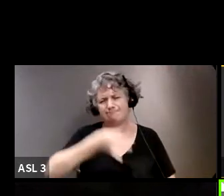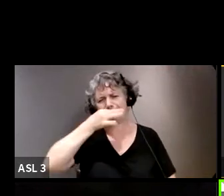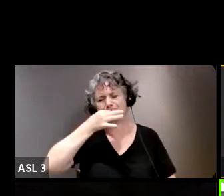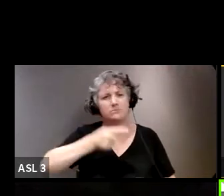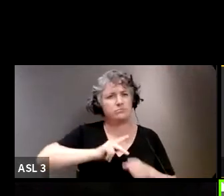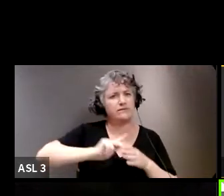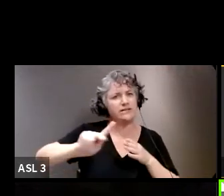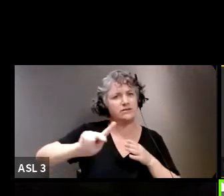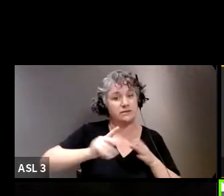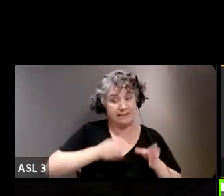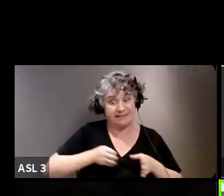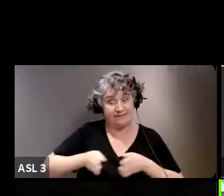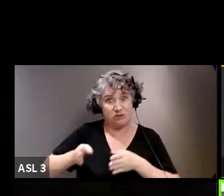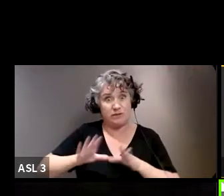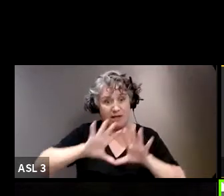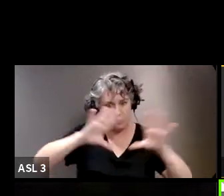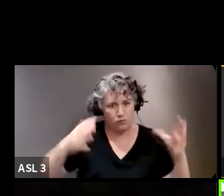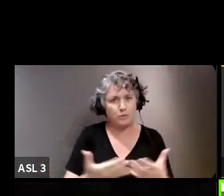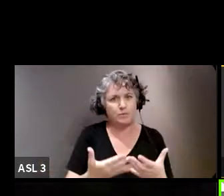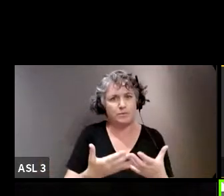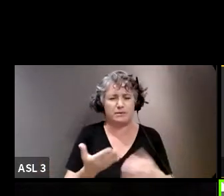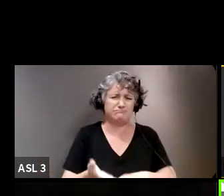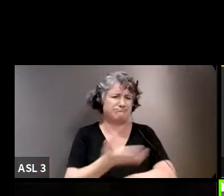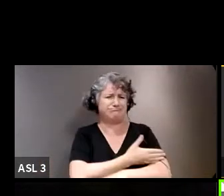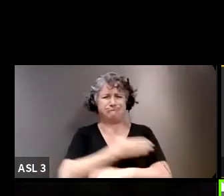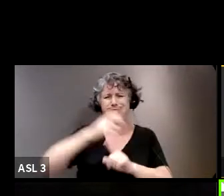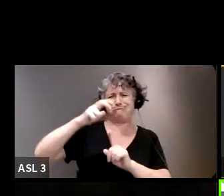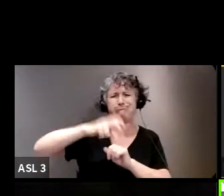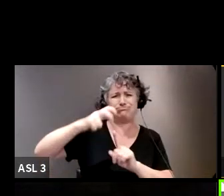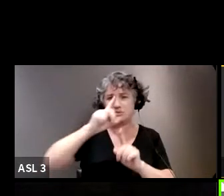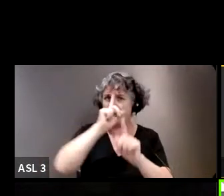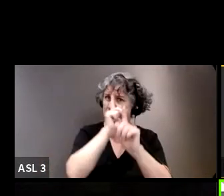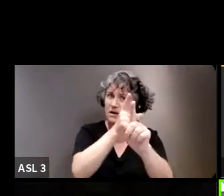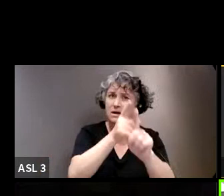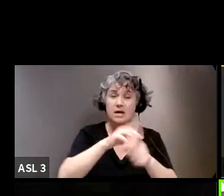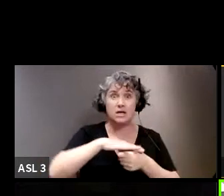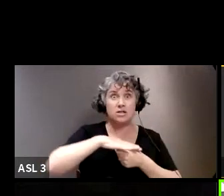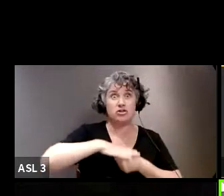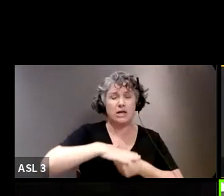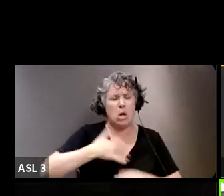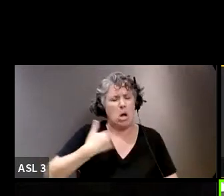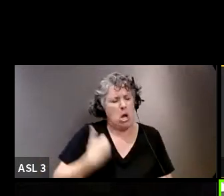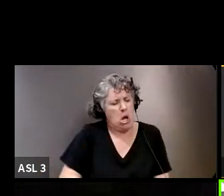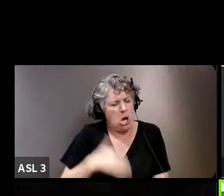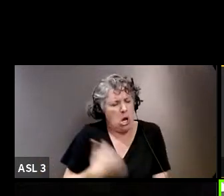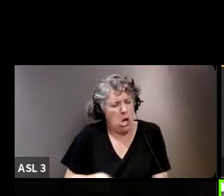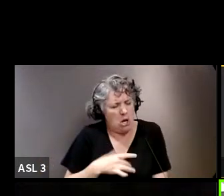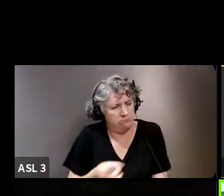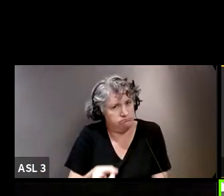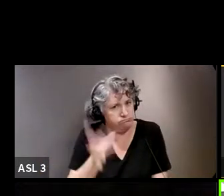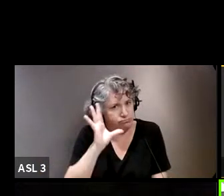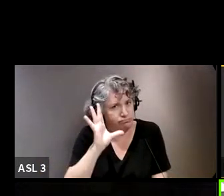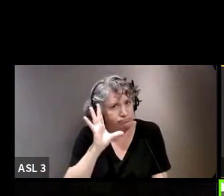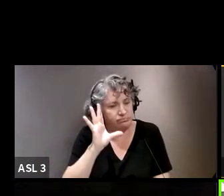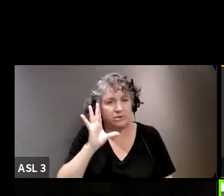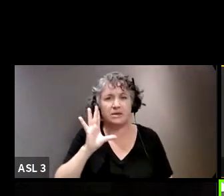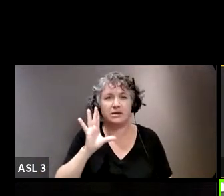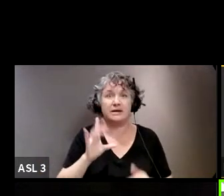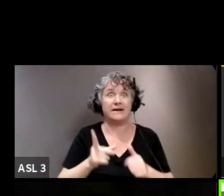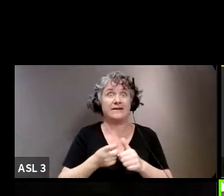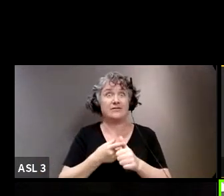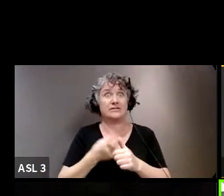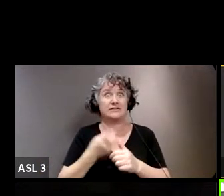individually the most professional we can but the strain is palpable it's been that way from the first day i took